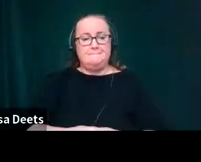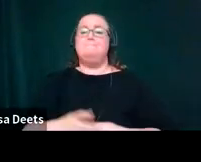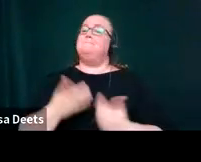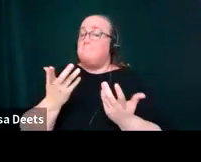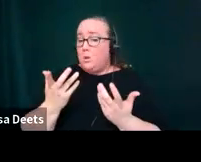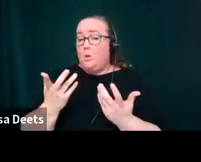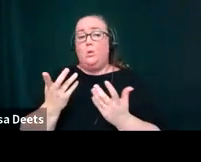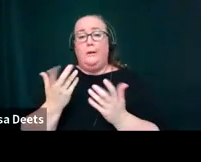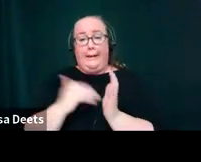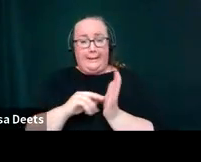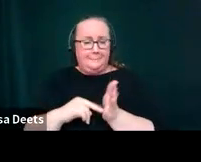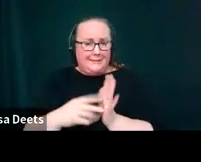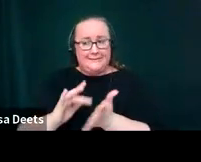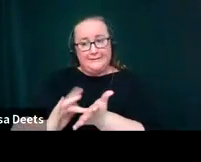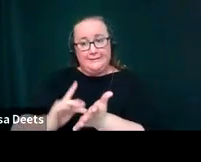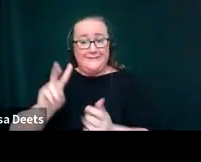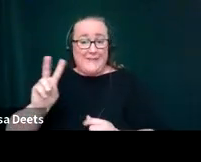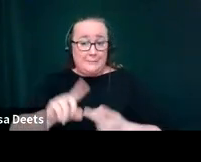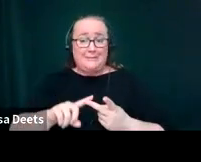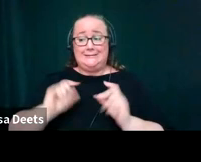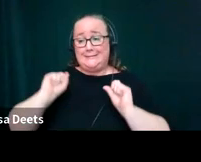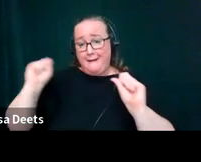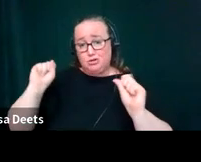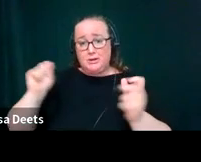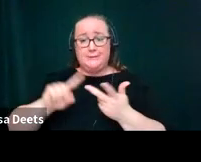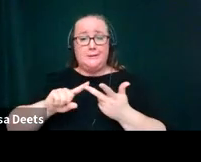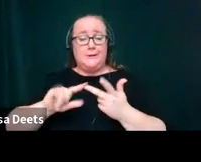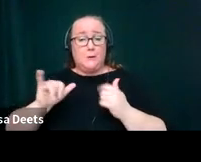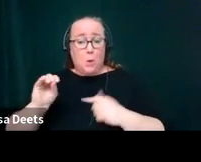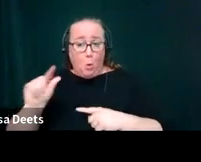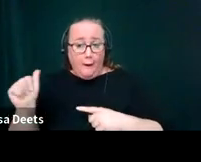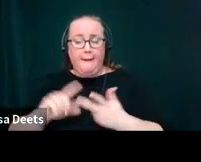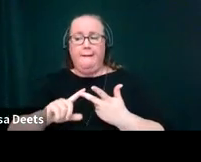vitamins, exercise, meditation, and yoga, whether